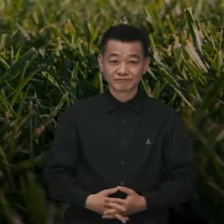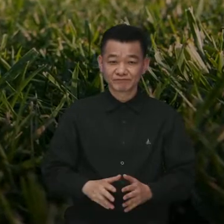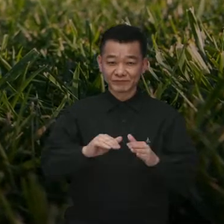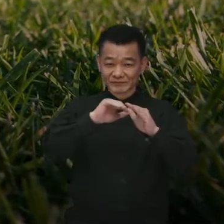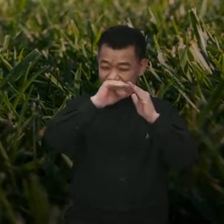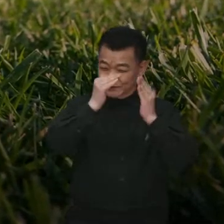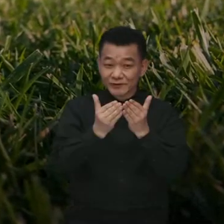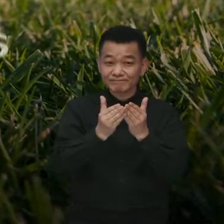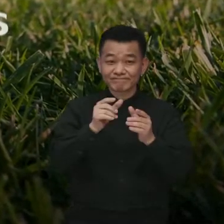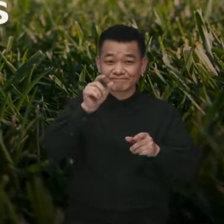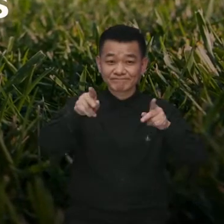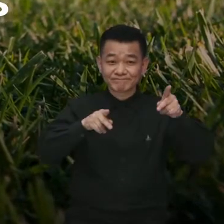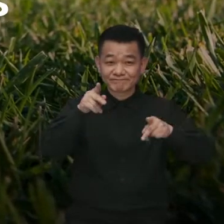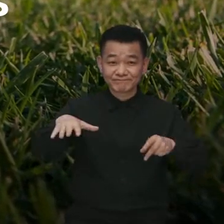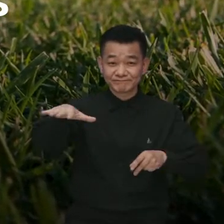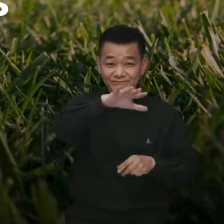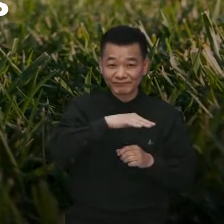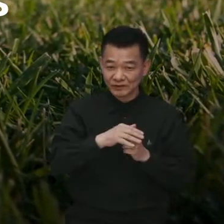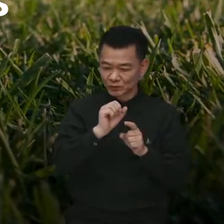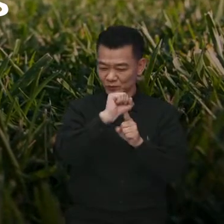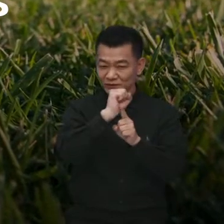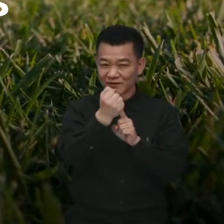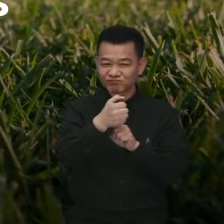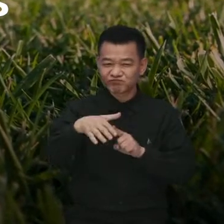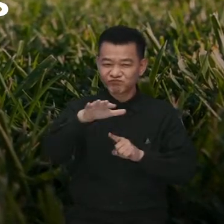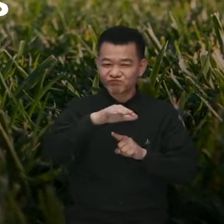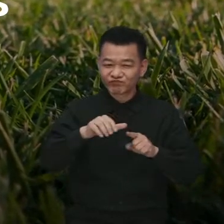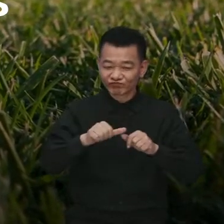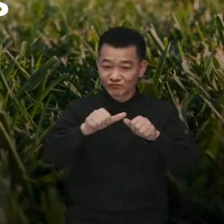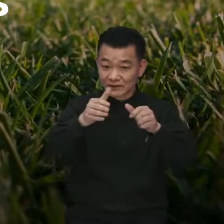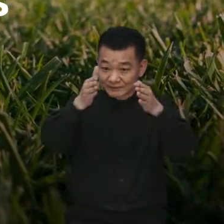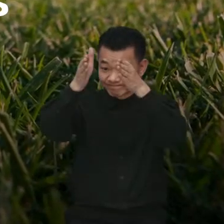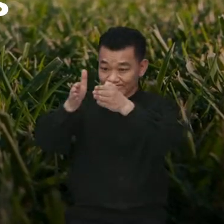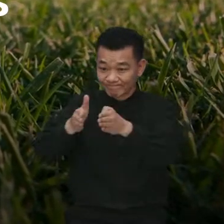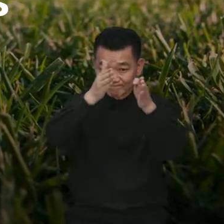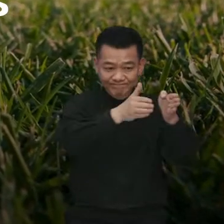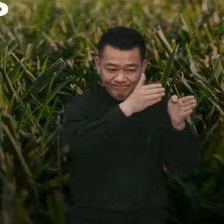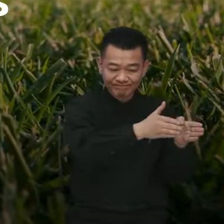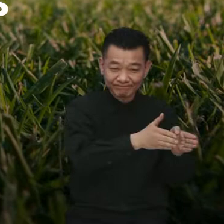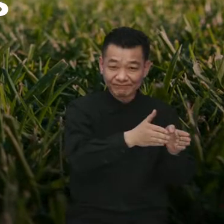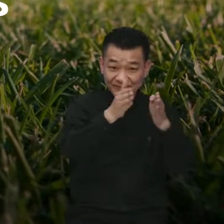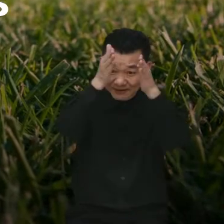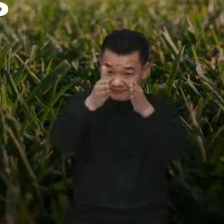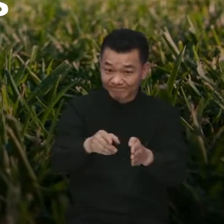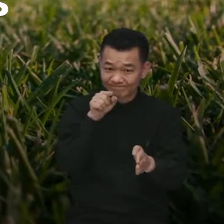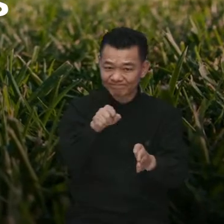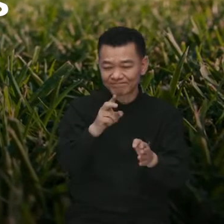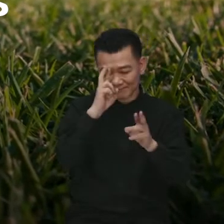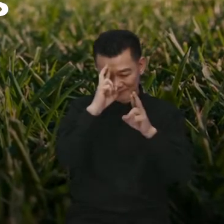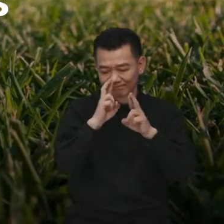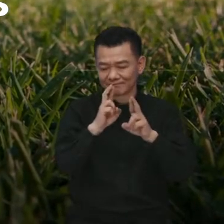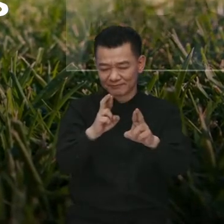All people should be respected as individuals in recognition as human beings in society.